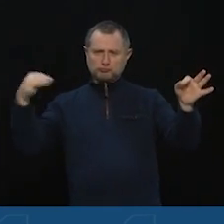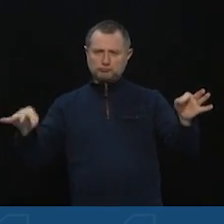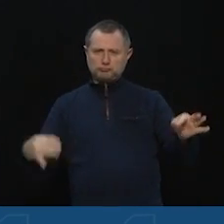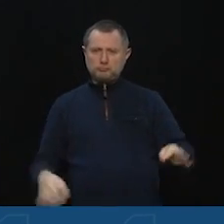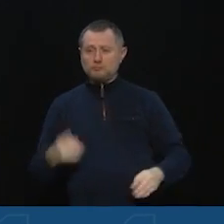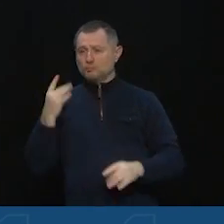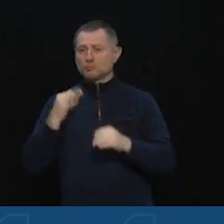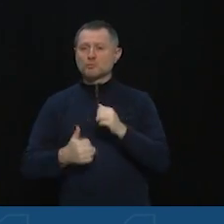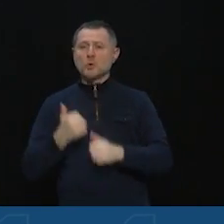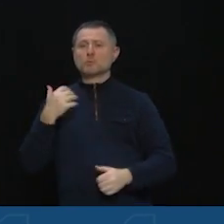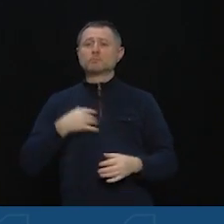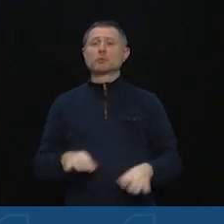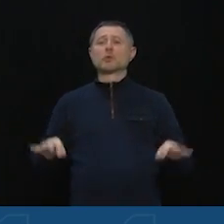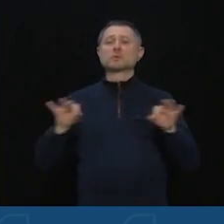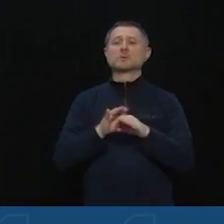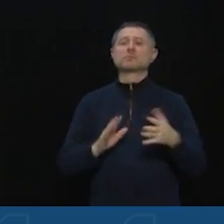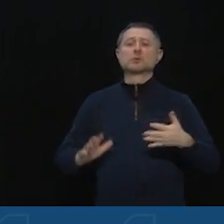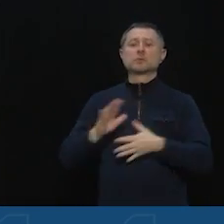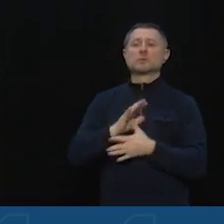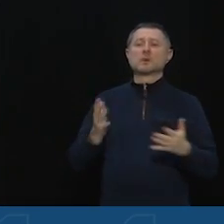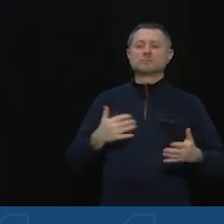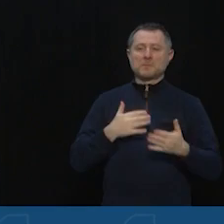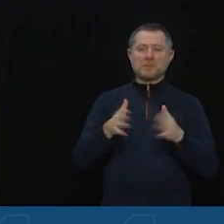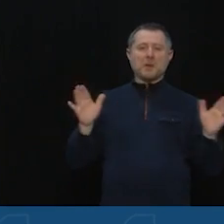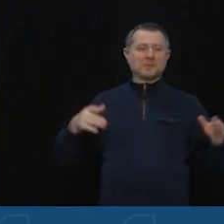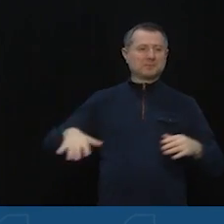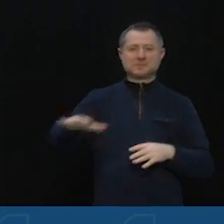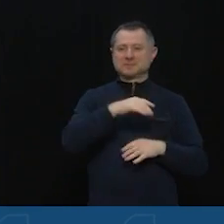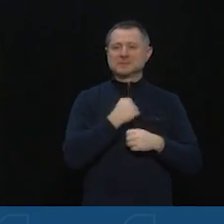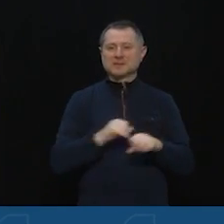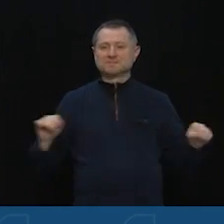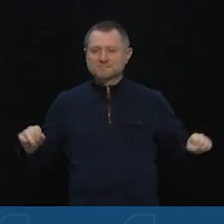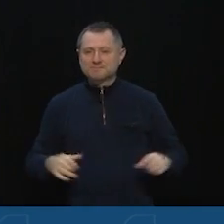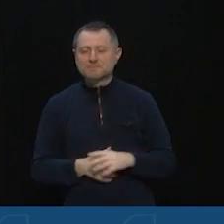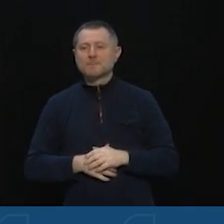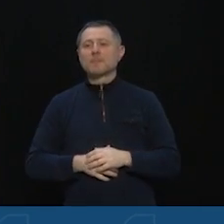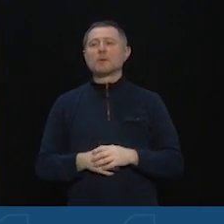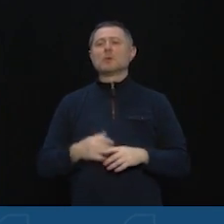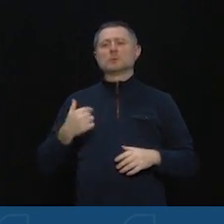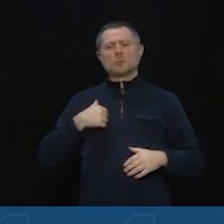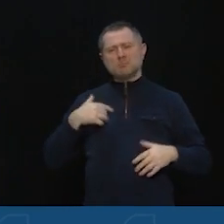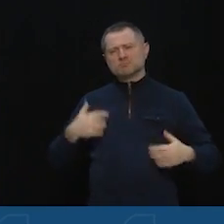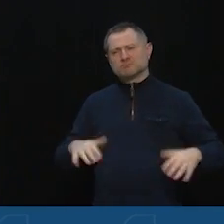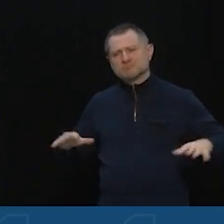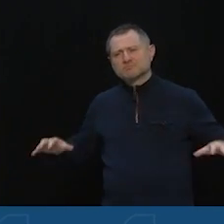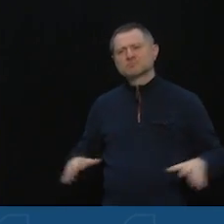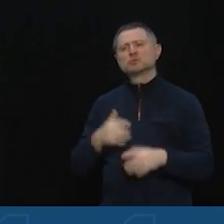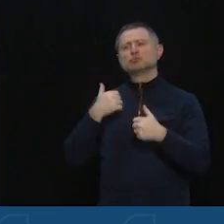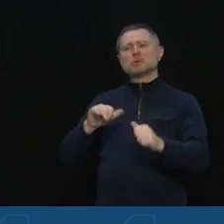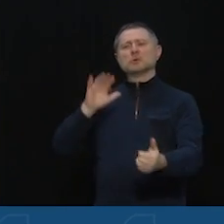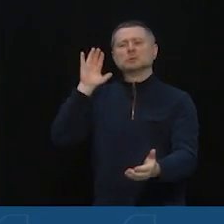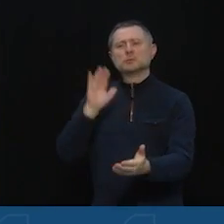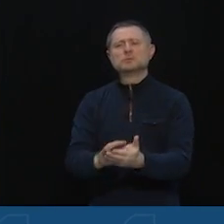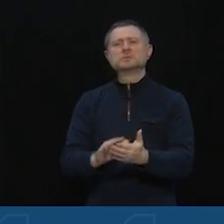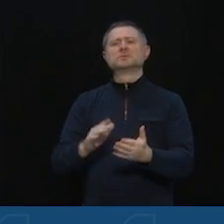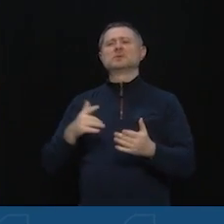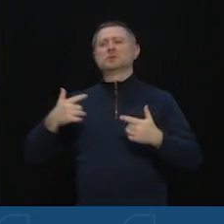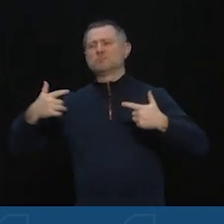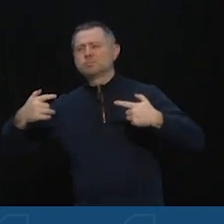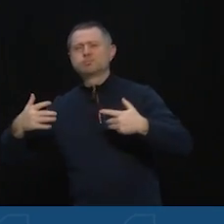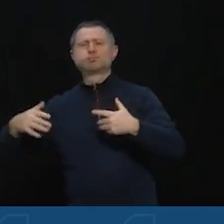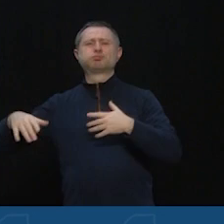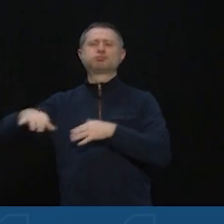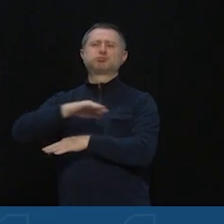priorities. We've had many conversations behind the scenes about this. I've been taking action to reduce gun violence, try to address